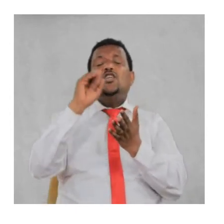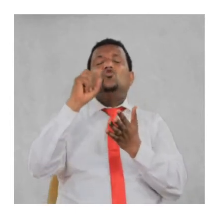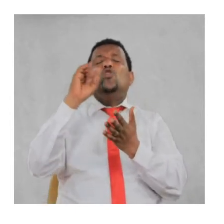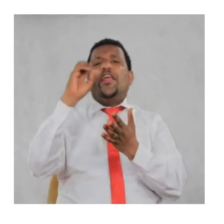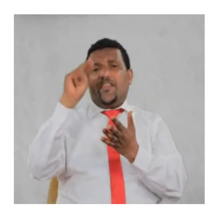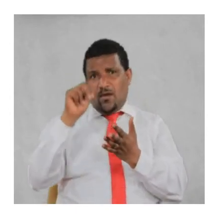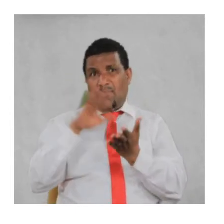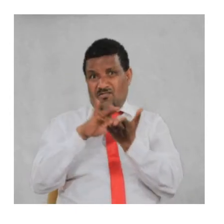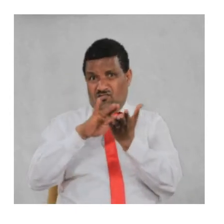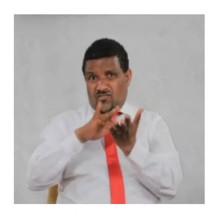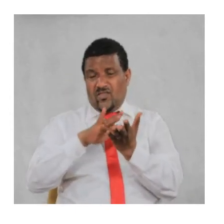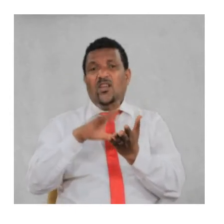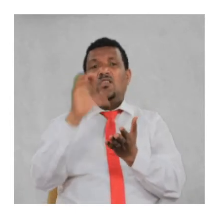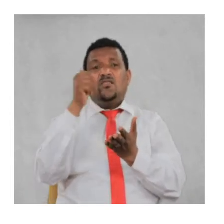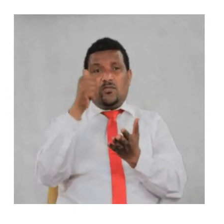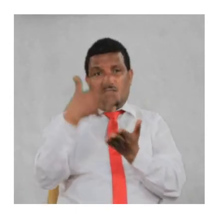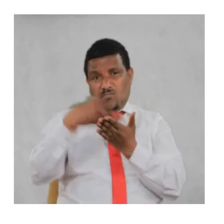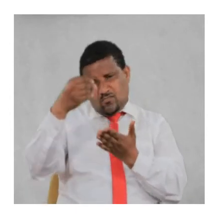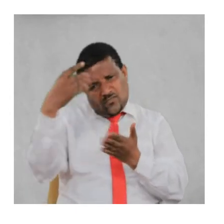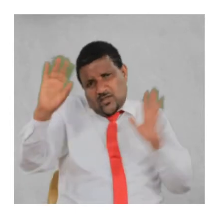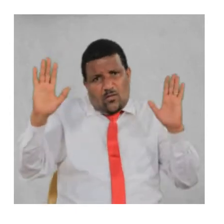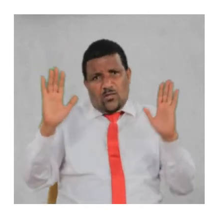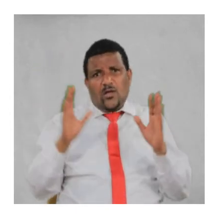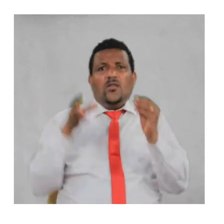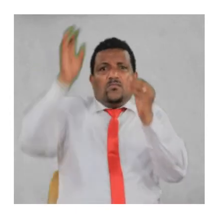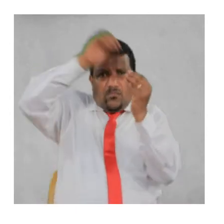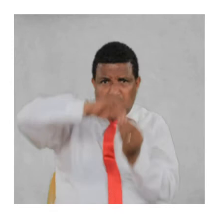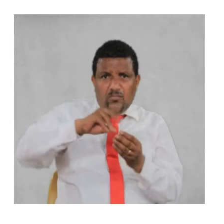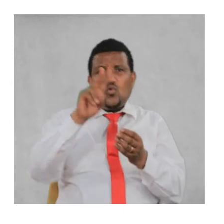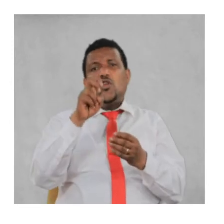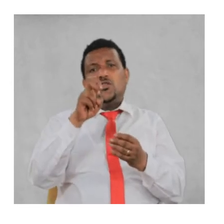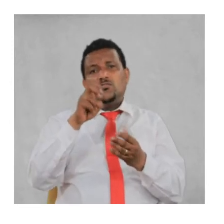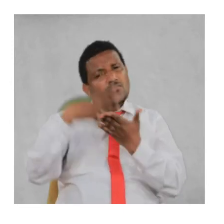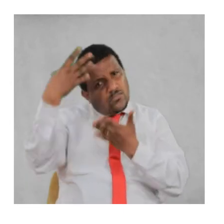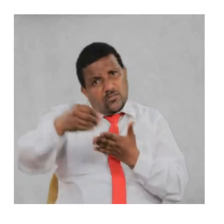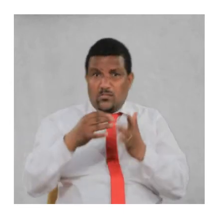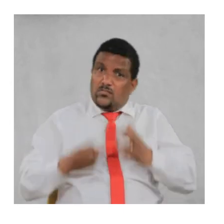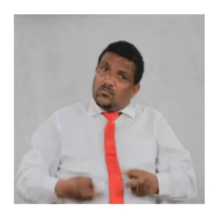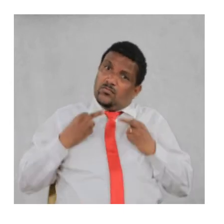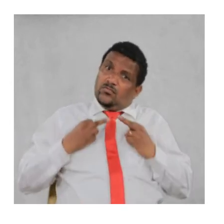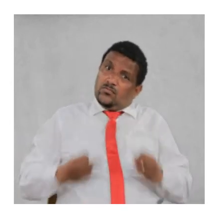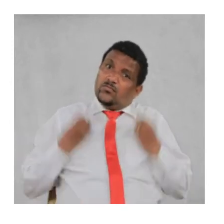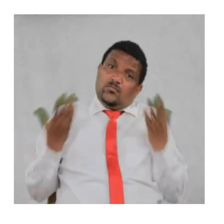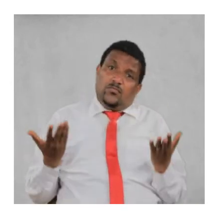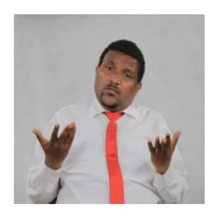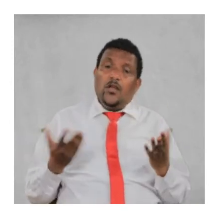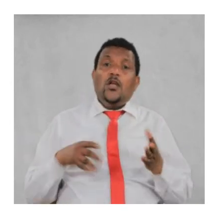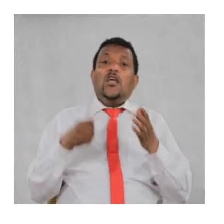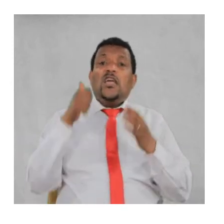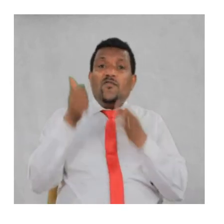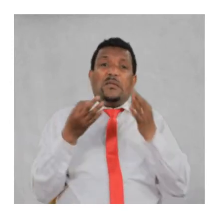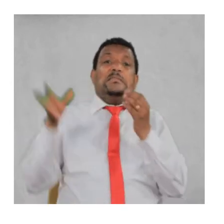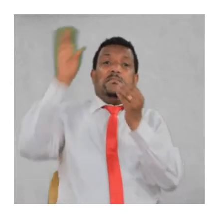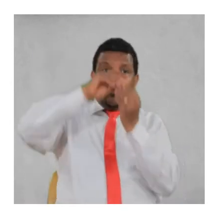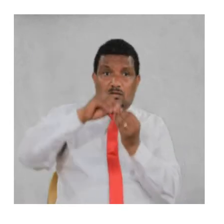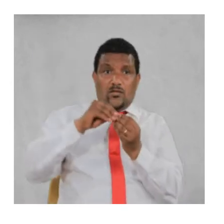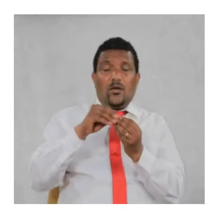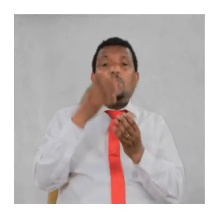he will buy it. If it increases to per 20, he will buy it. If it also increases to